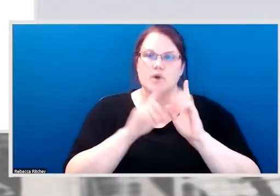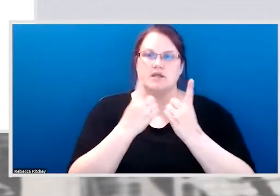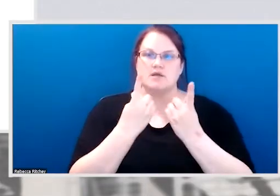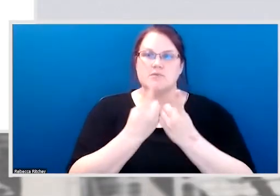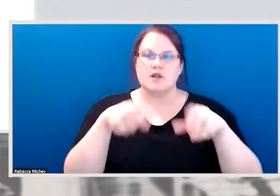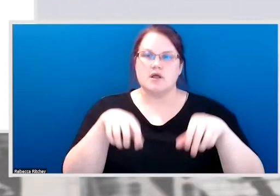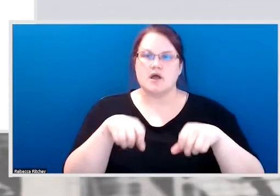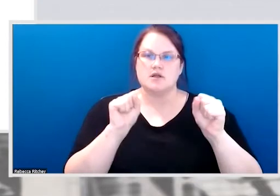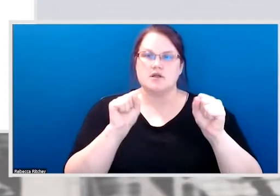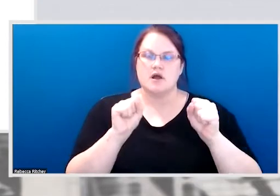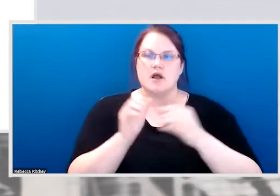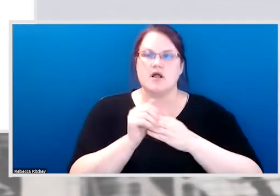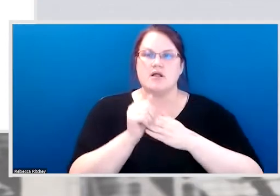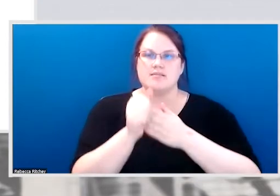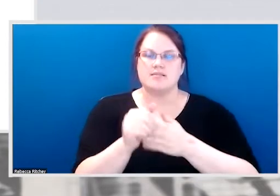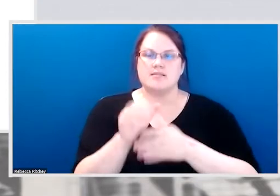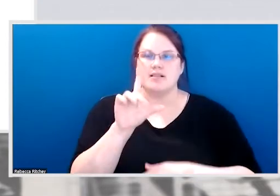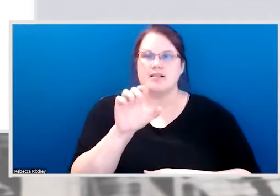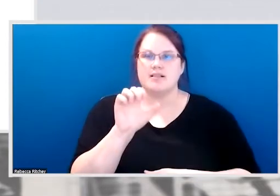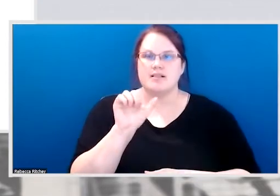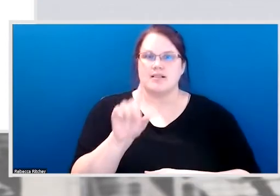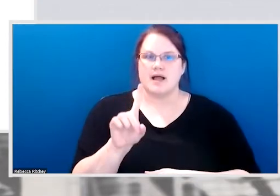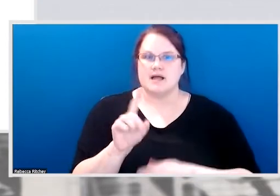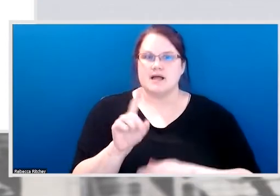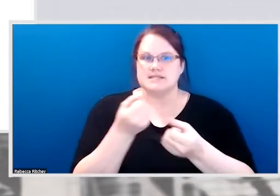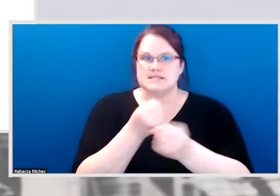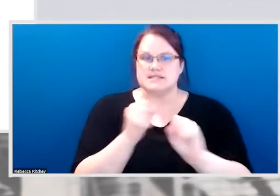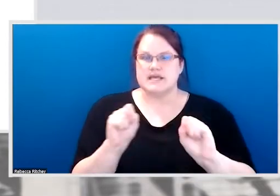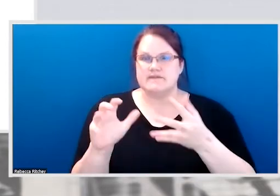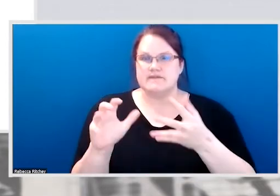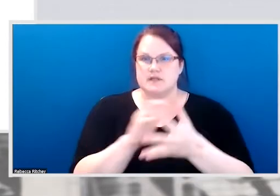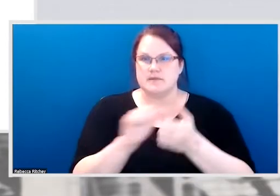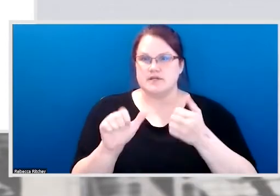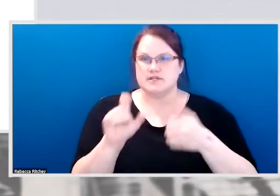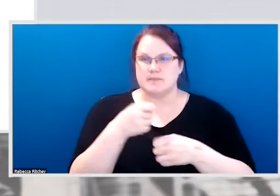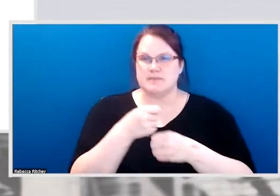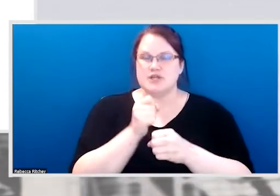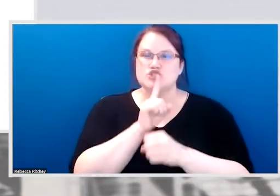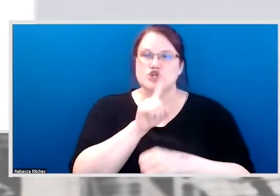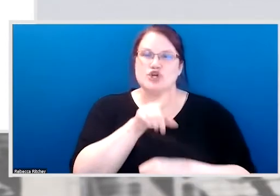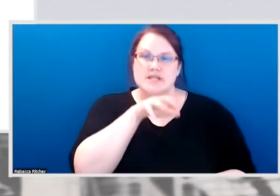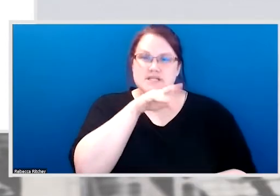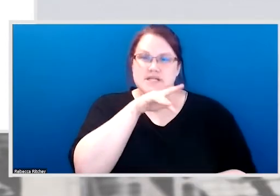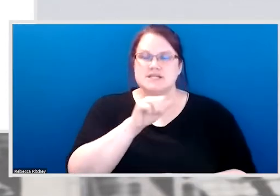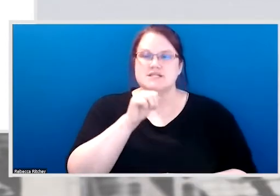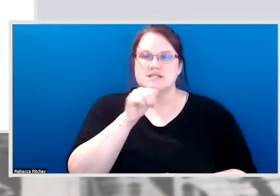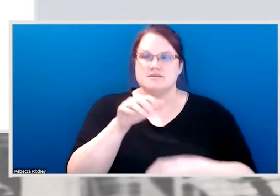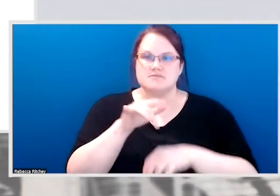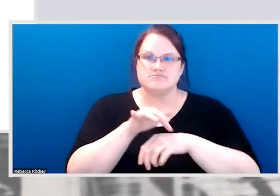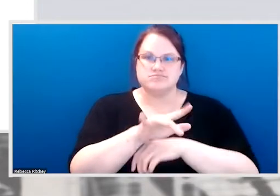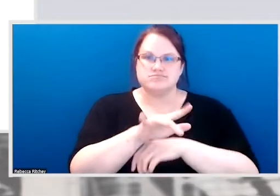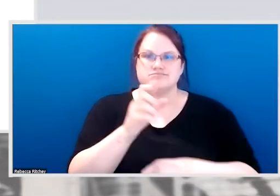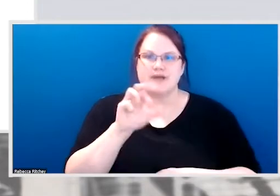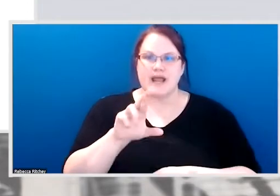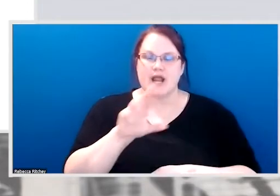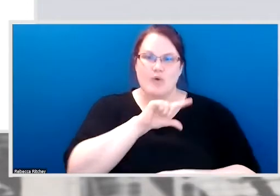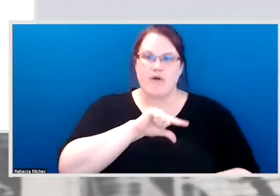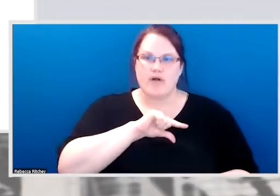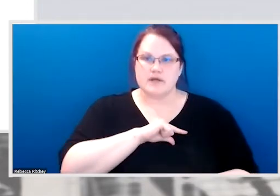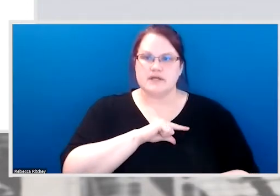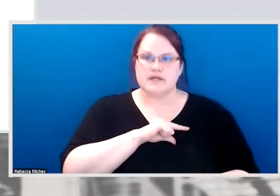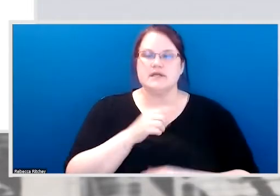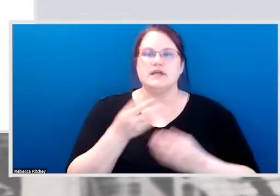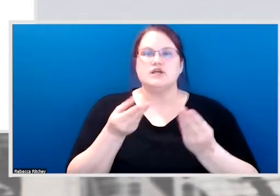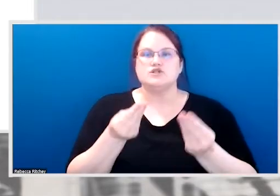adopt lead-safe demolition practices to ensure that dangerous lead dust doesn't contaminate our air quality, soil,